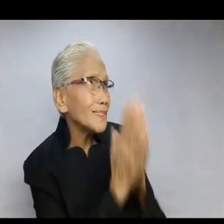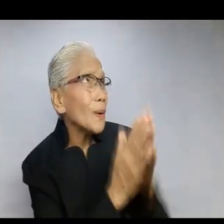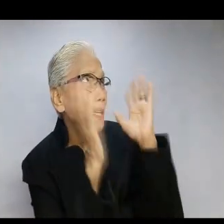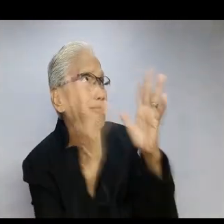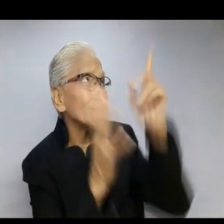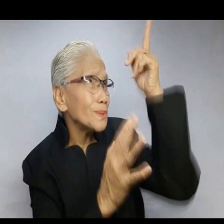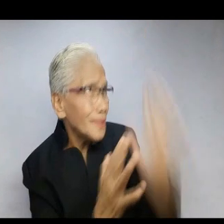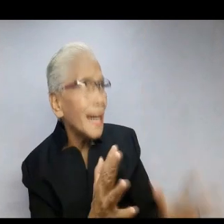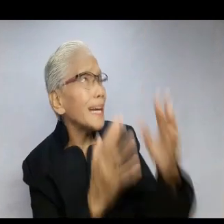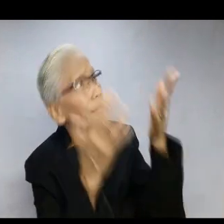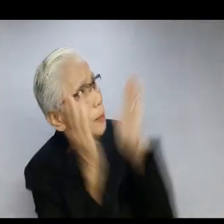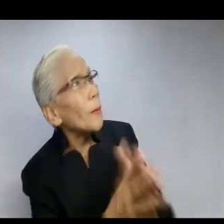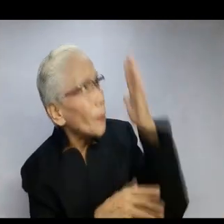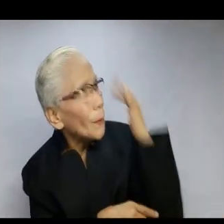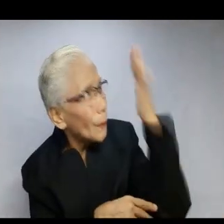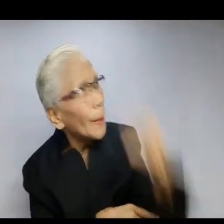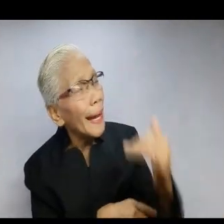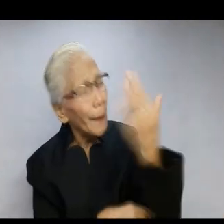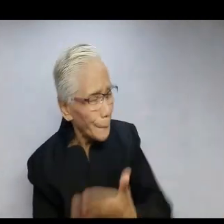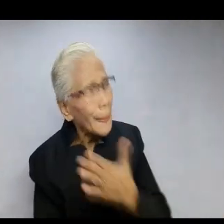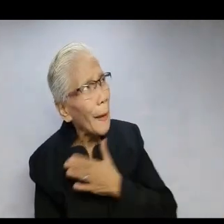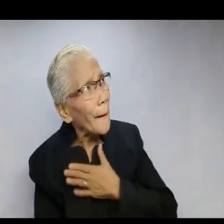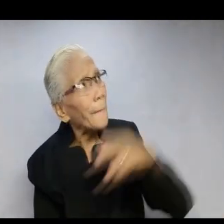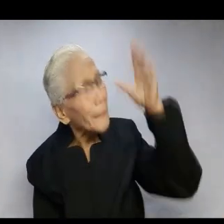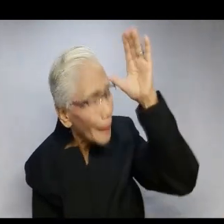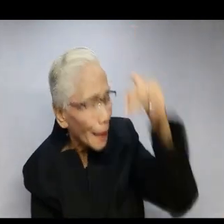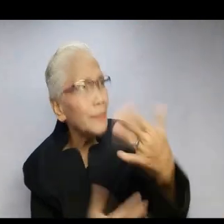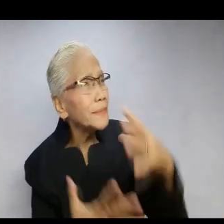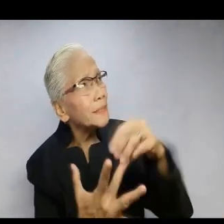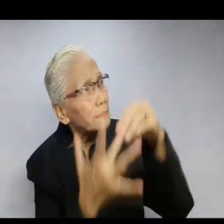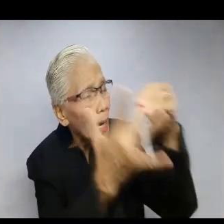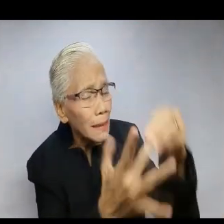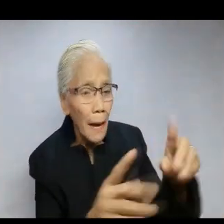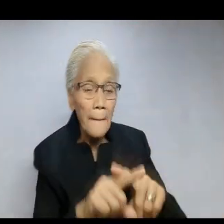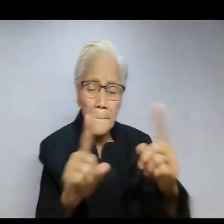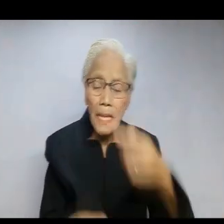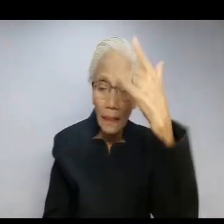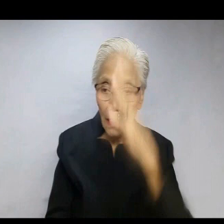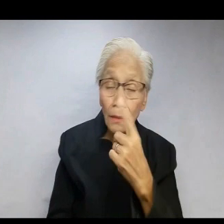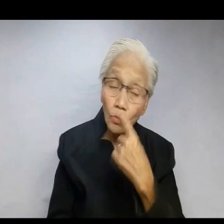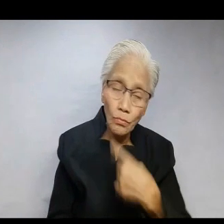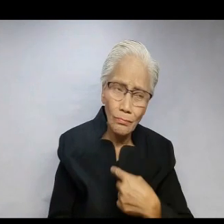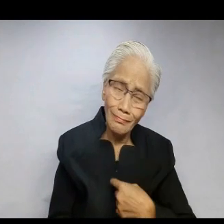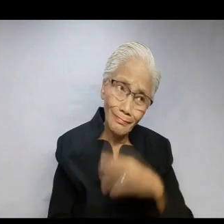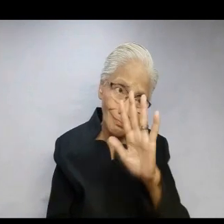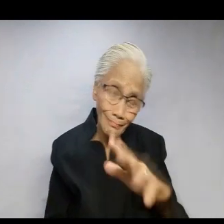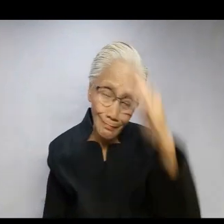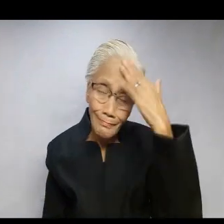I was talking to God. I was asking God why she was special. And God